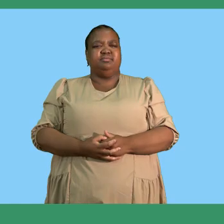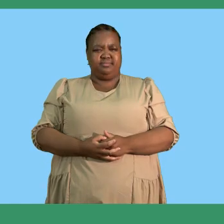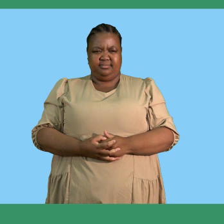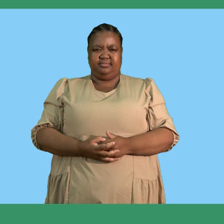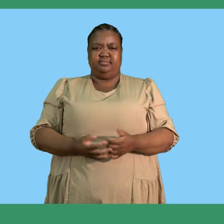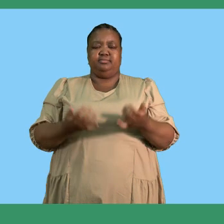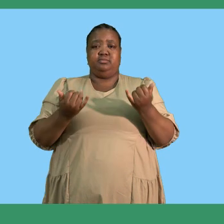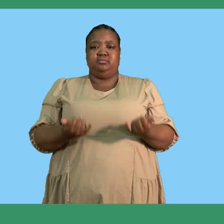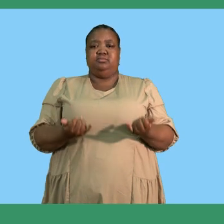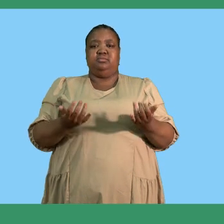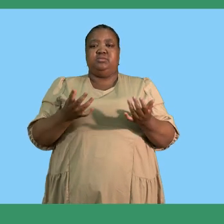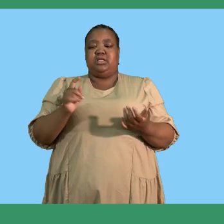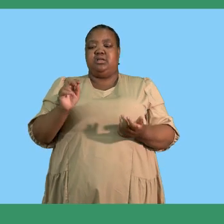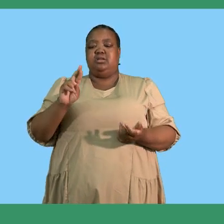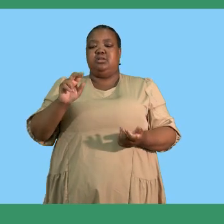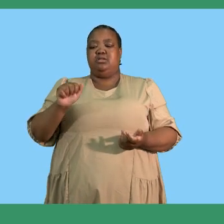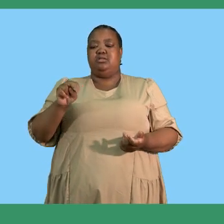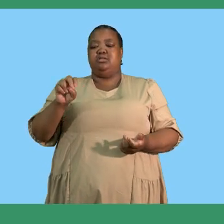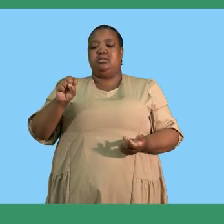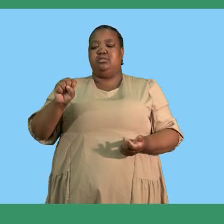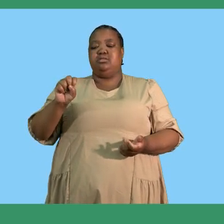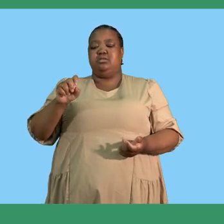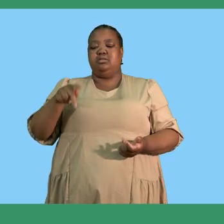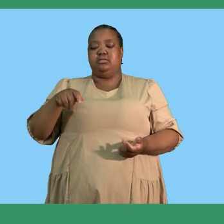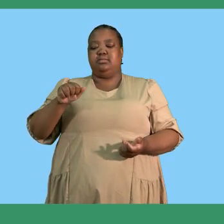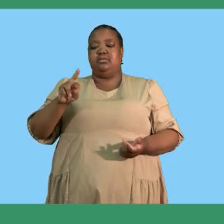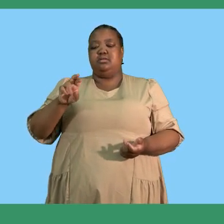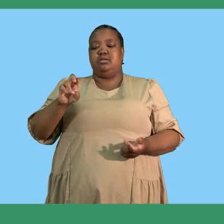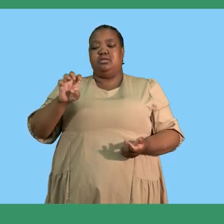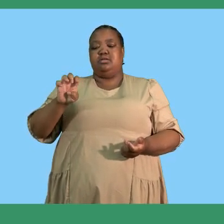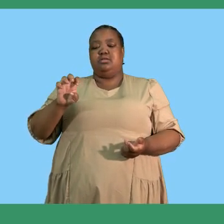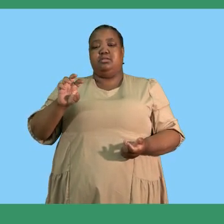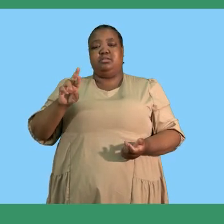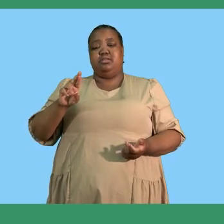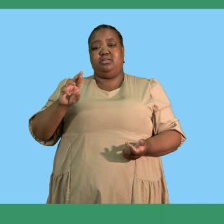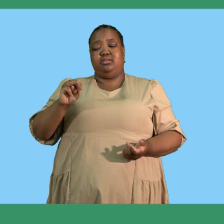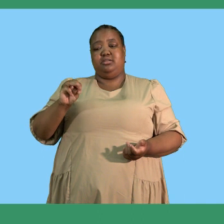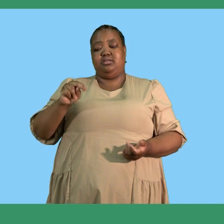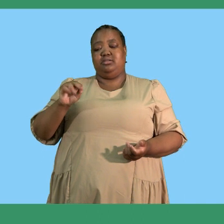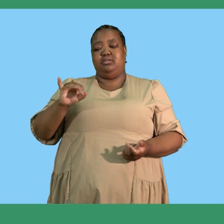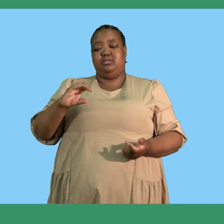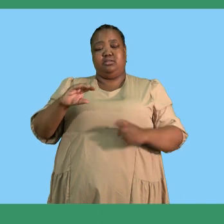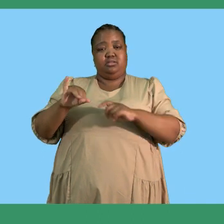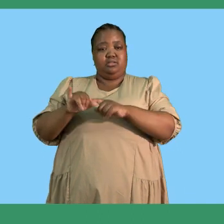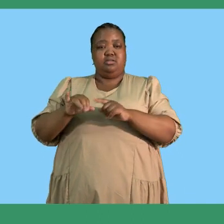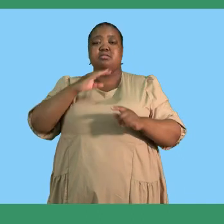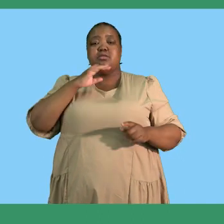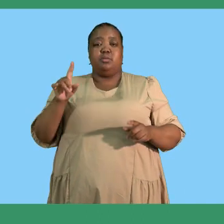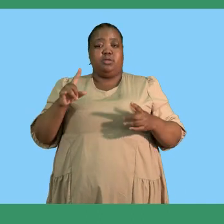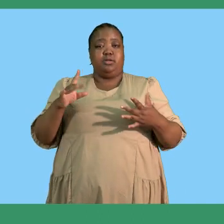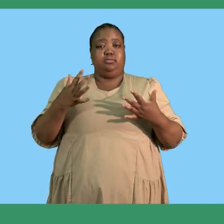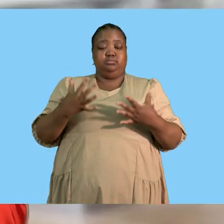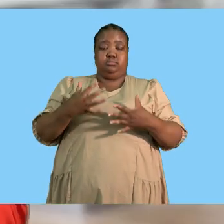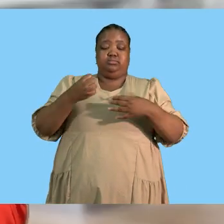look at this factor, which is called transparency, which means that when you are ethical and professional in your